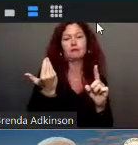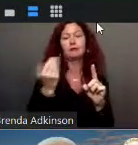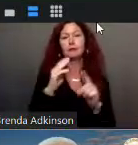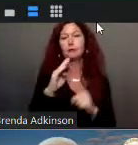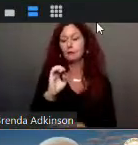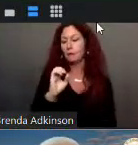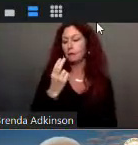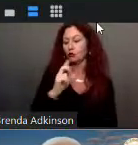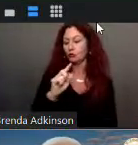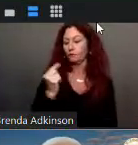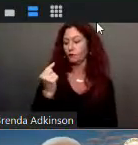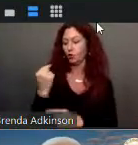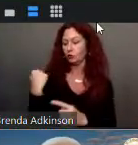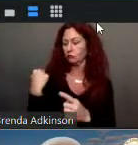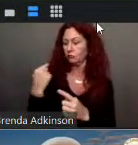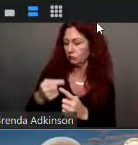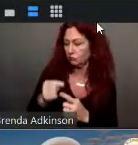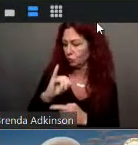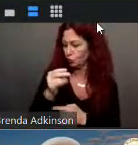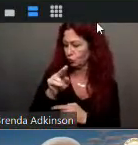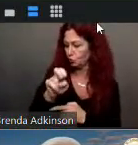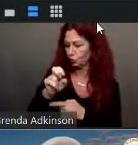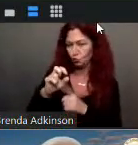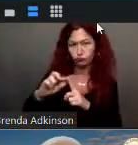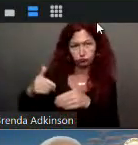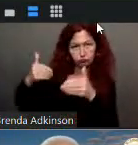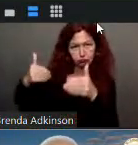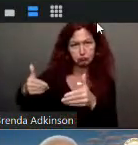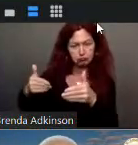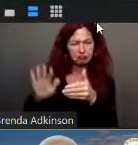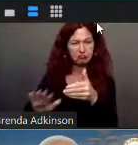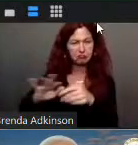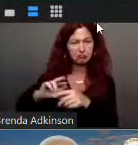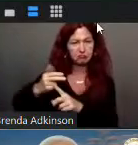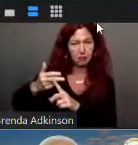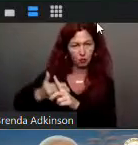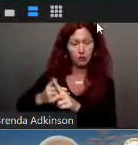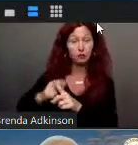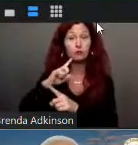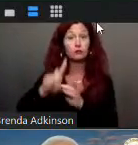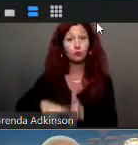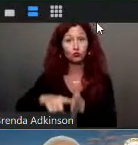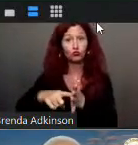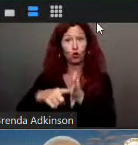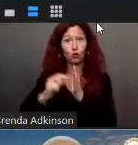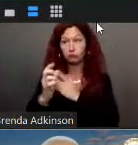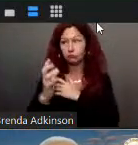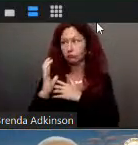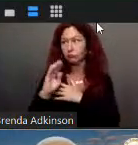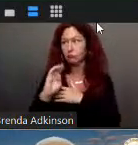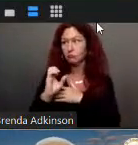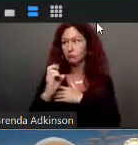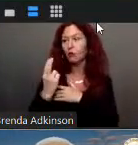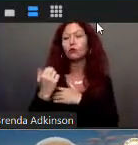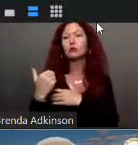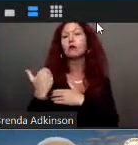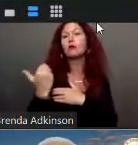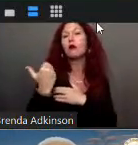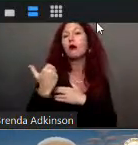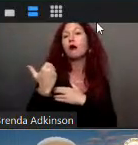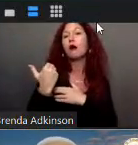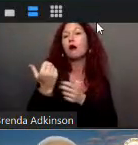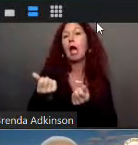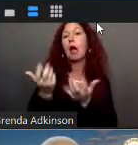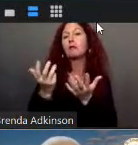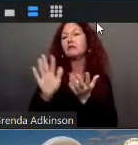13th. By the end of March, that group had around 500 positive cases in our county. Then the numbers started to go down. By